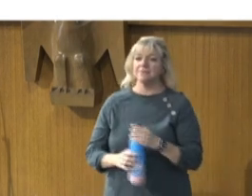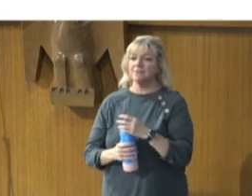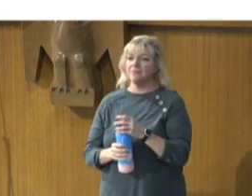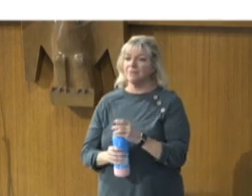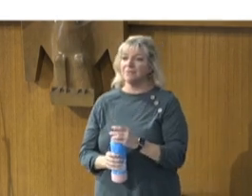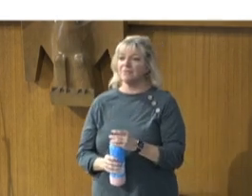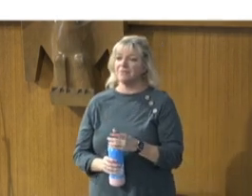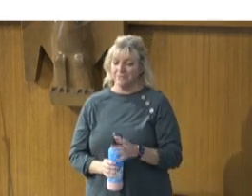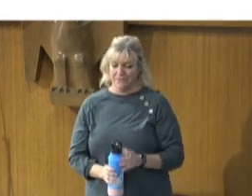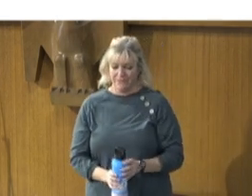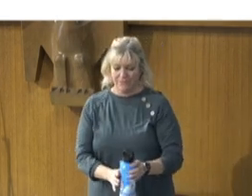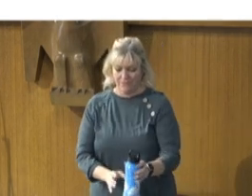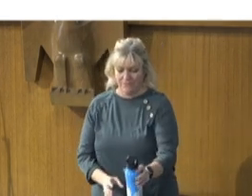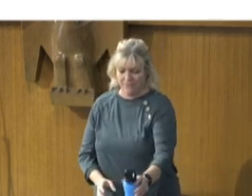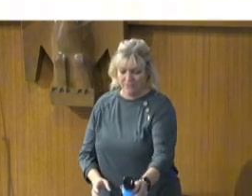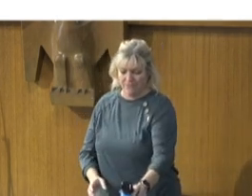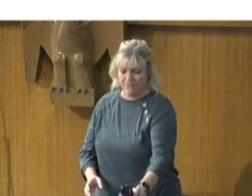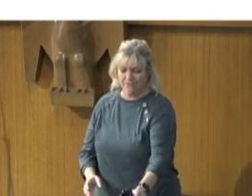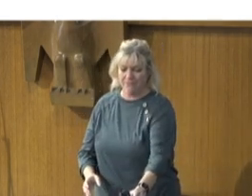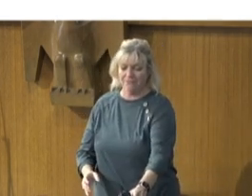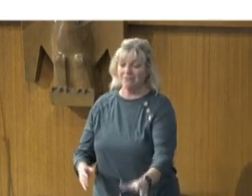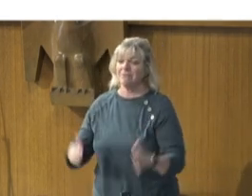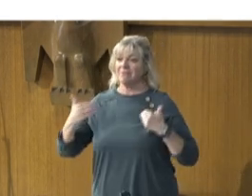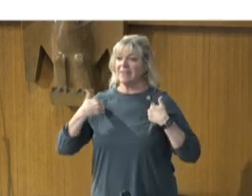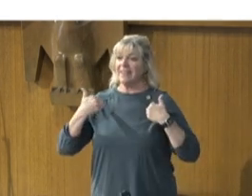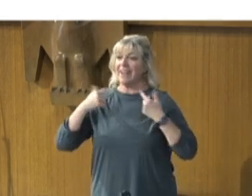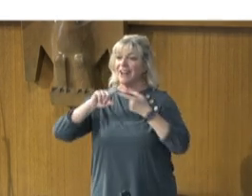And at this time, I invite our young friends to come forward.